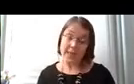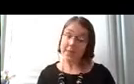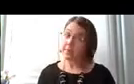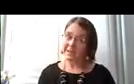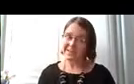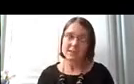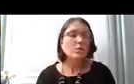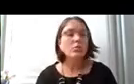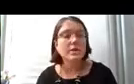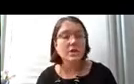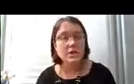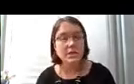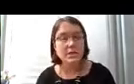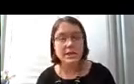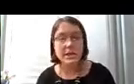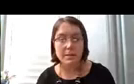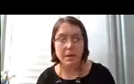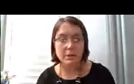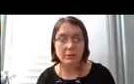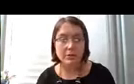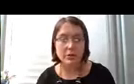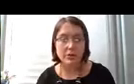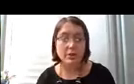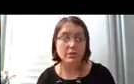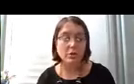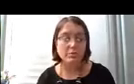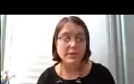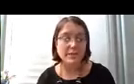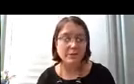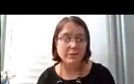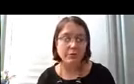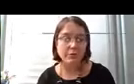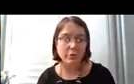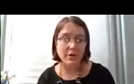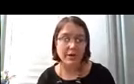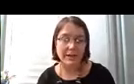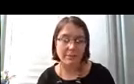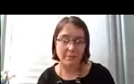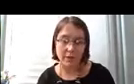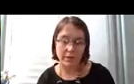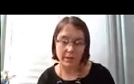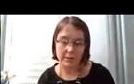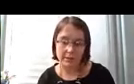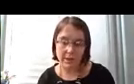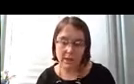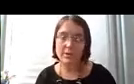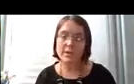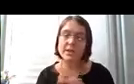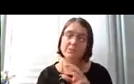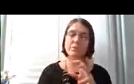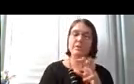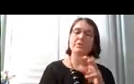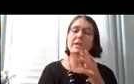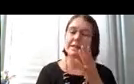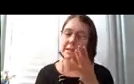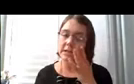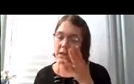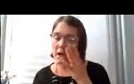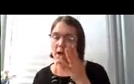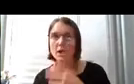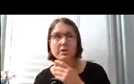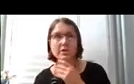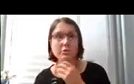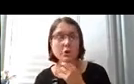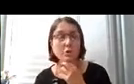outcome in the lesson, which is thinking about the top skills for labour market. So at this point of the